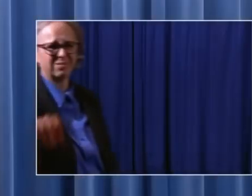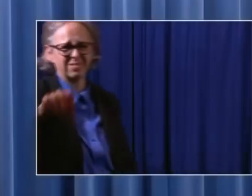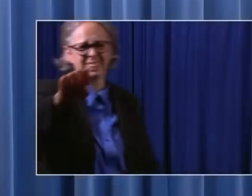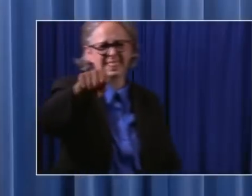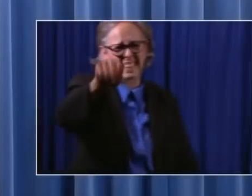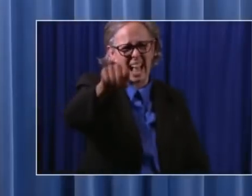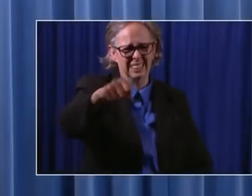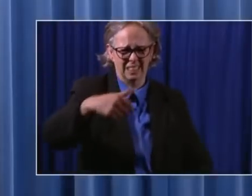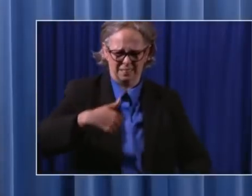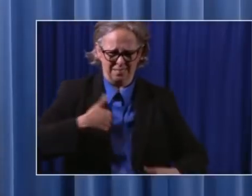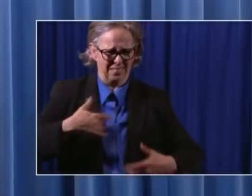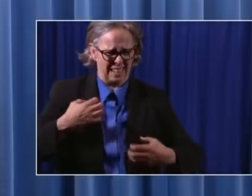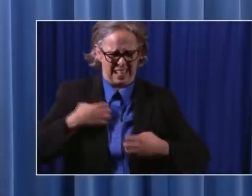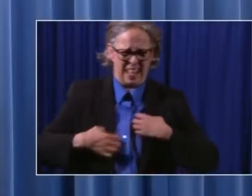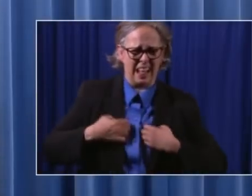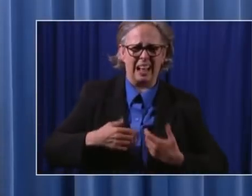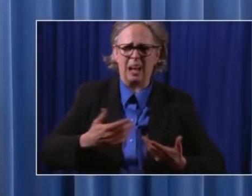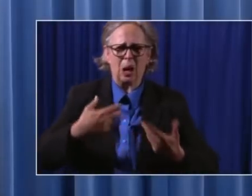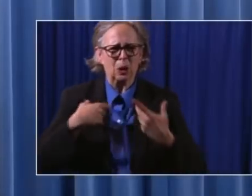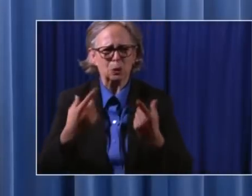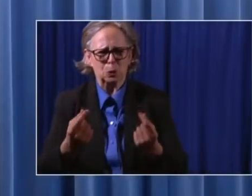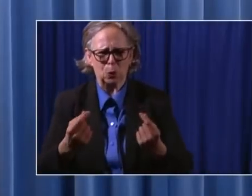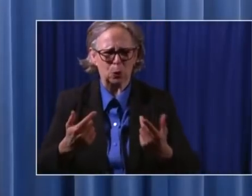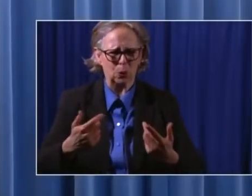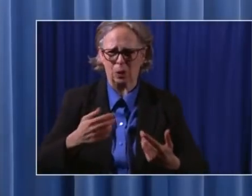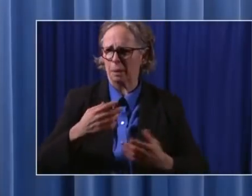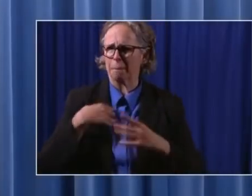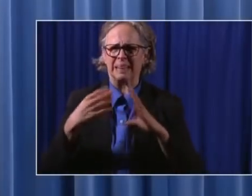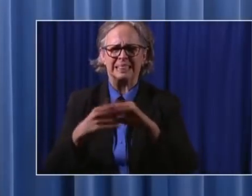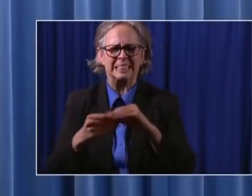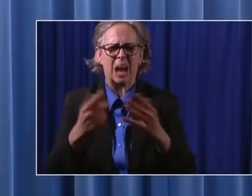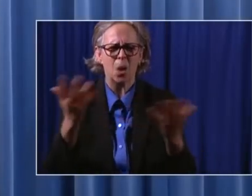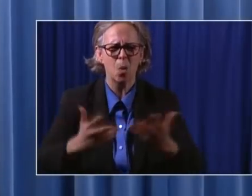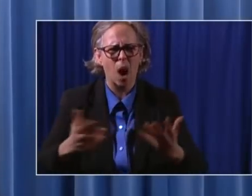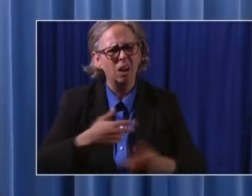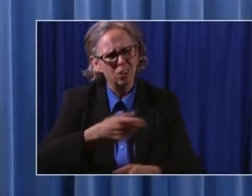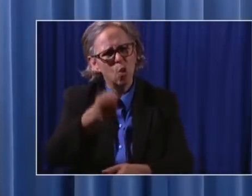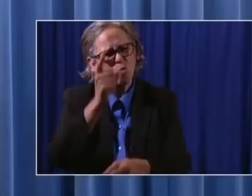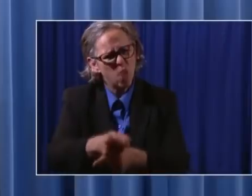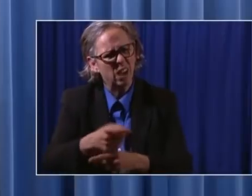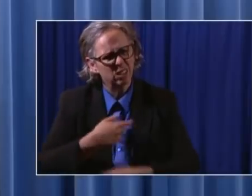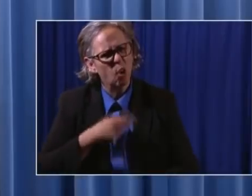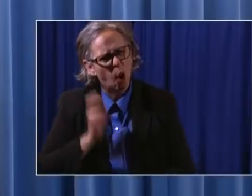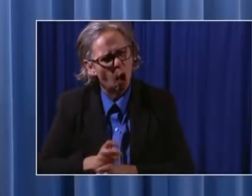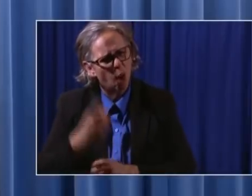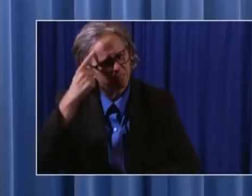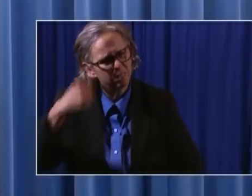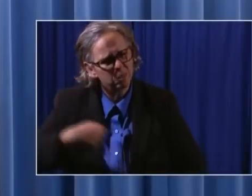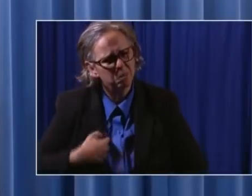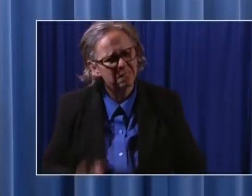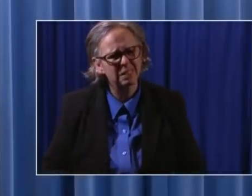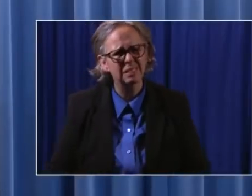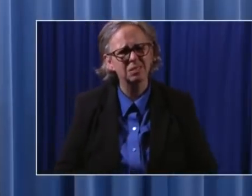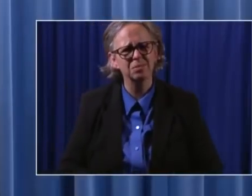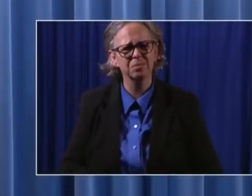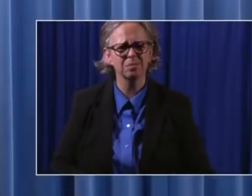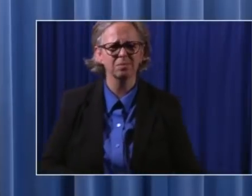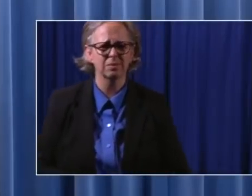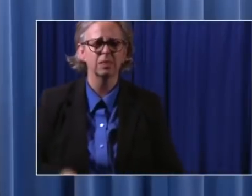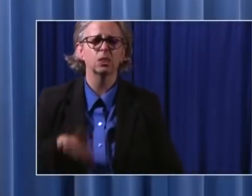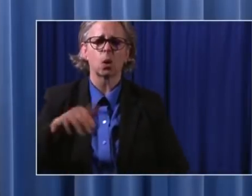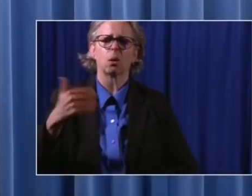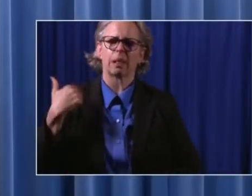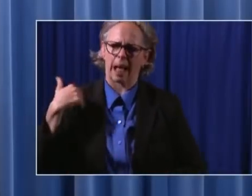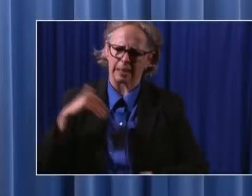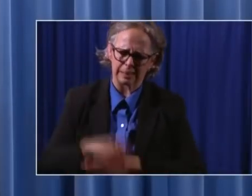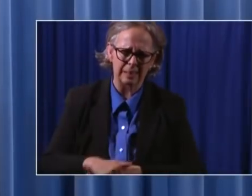know, what are the things to say to people. But we scheduled that. It's the first